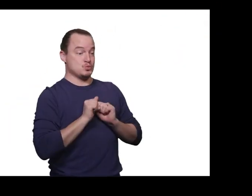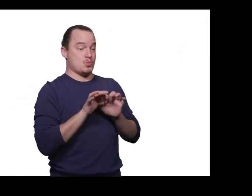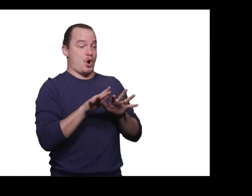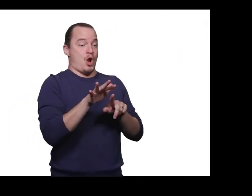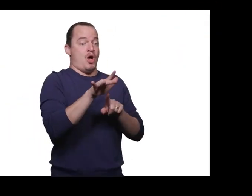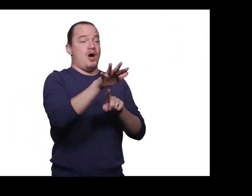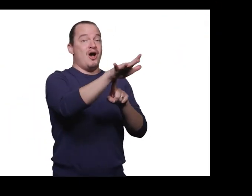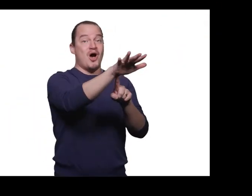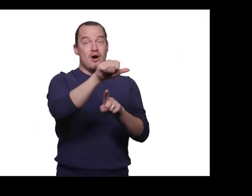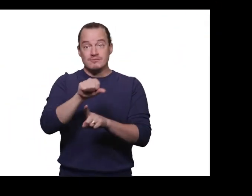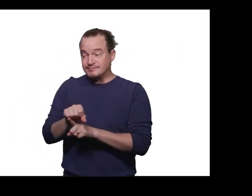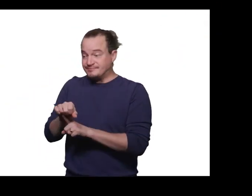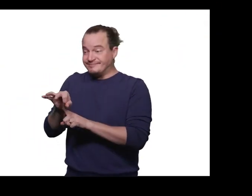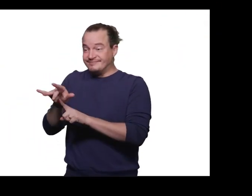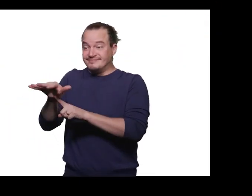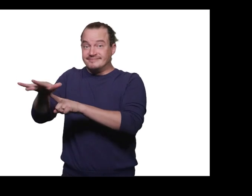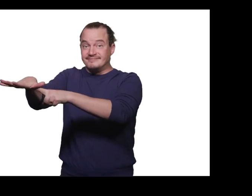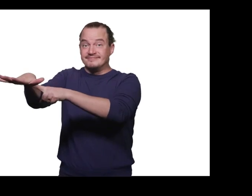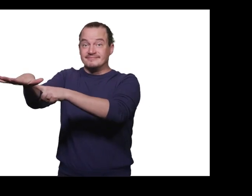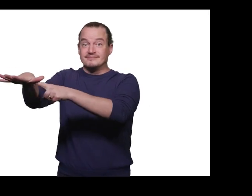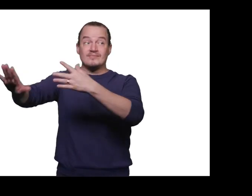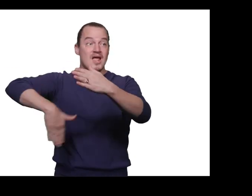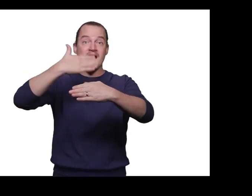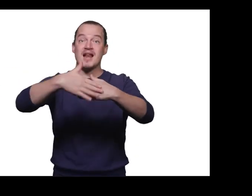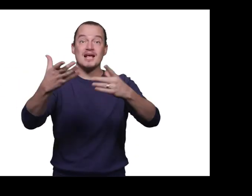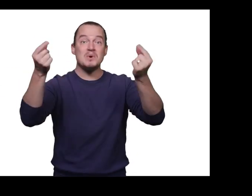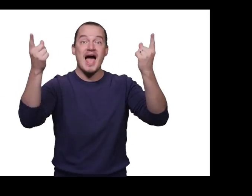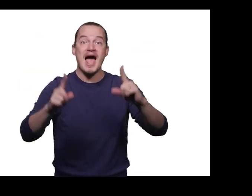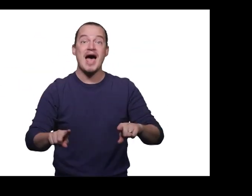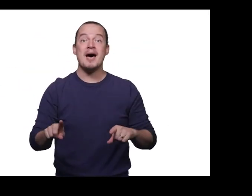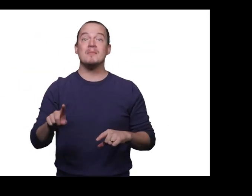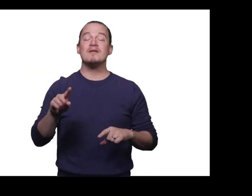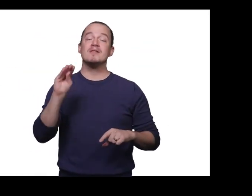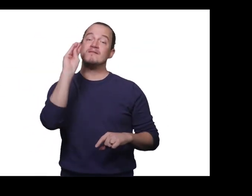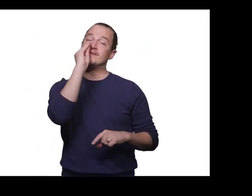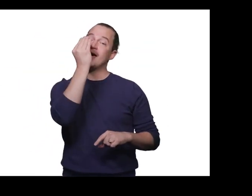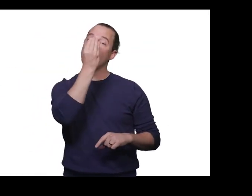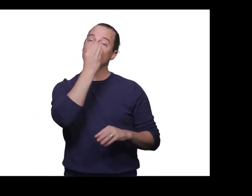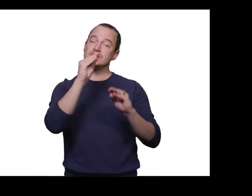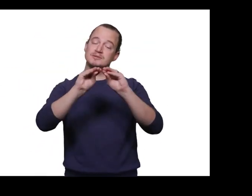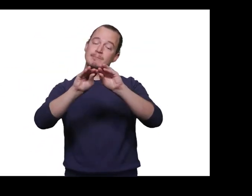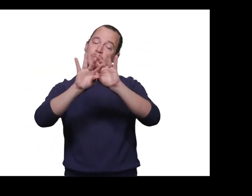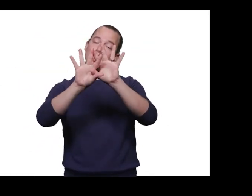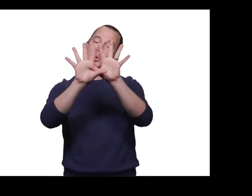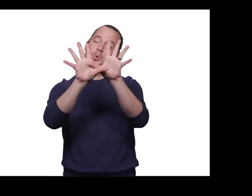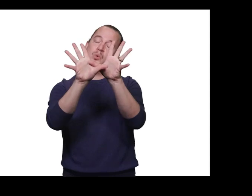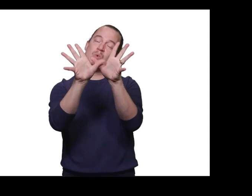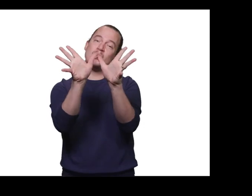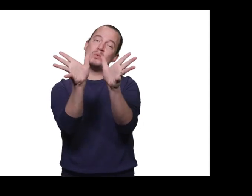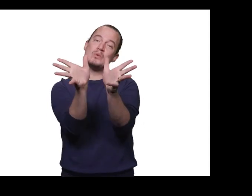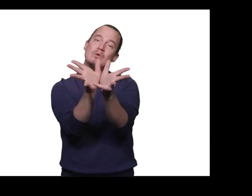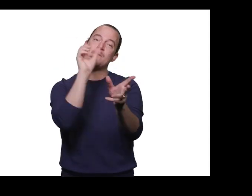out. The leaves grow out. The next thing that happens, the flowers